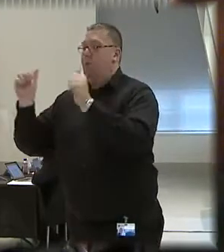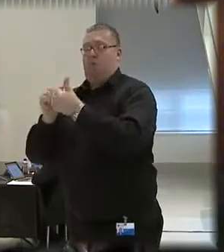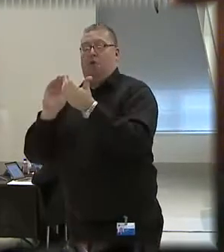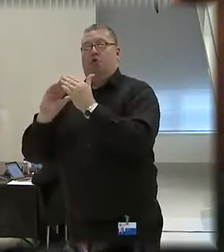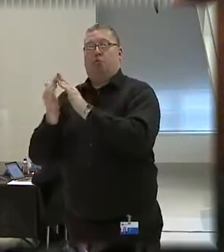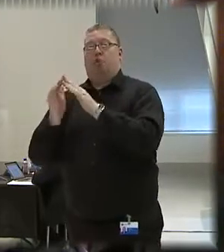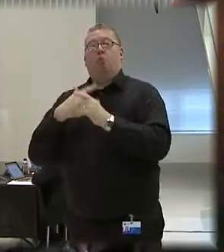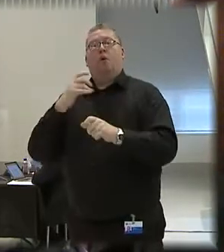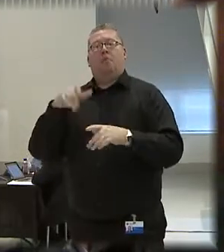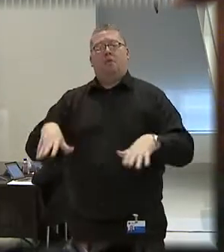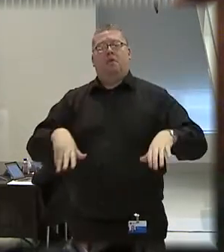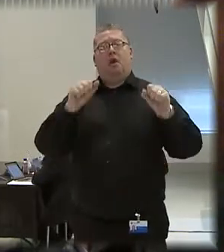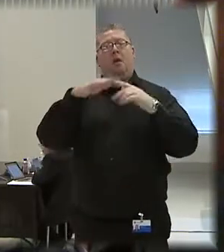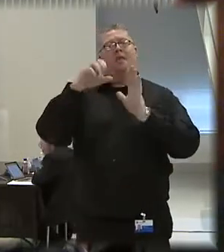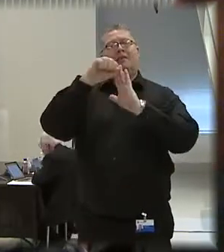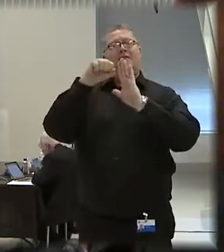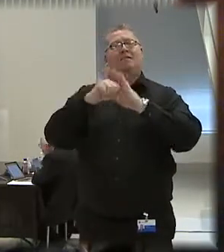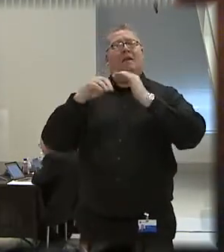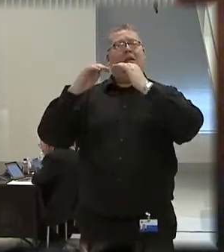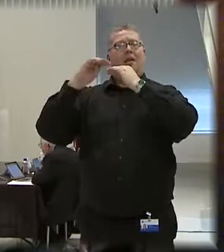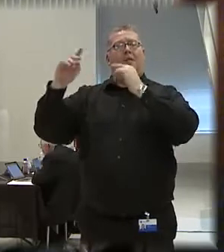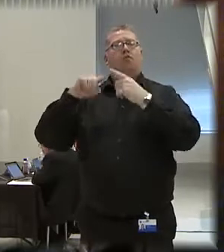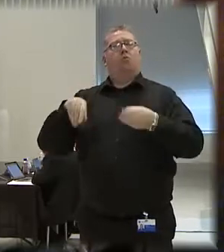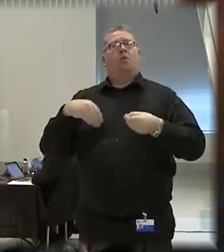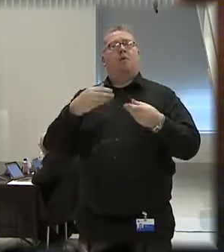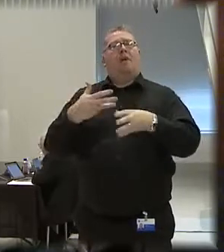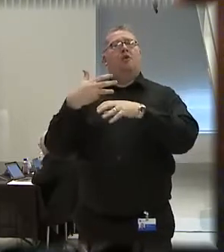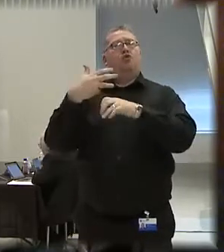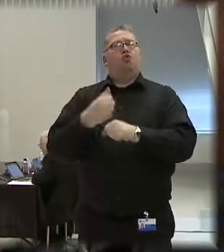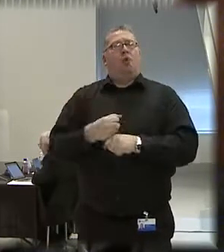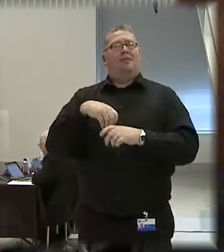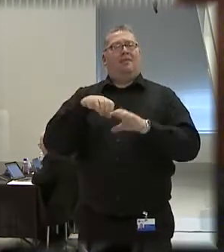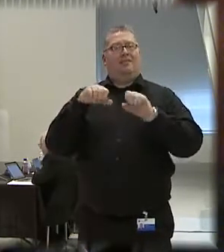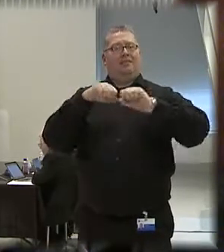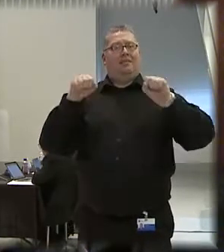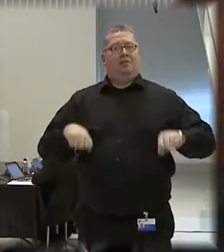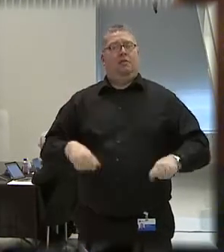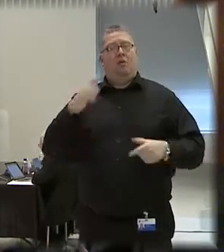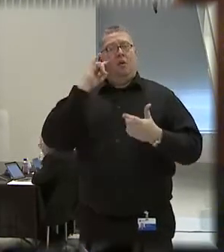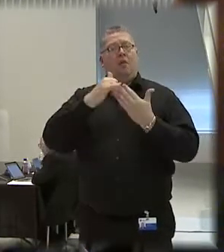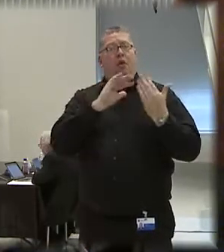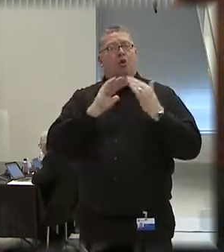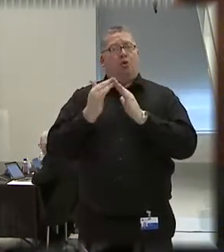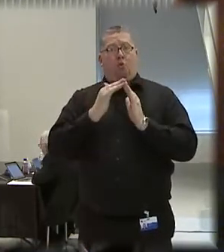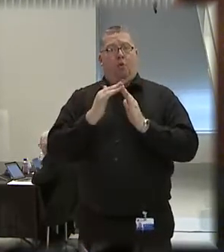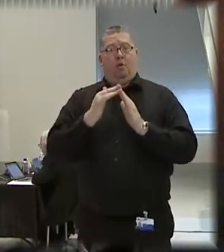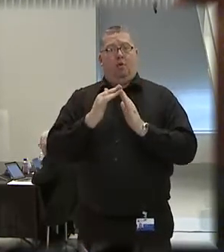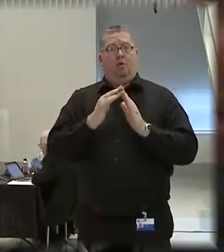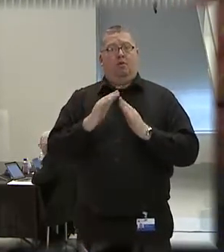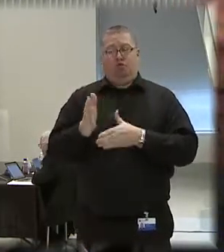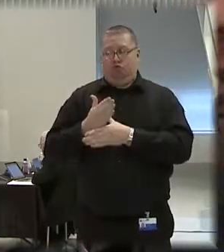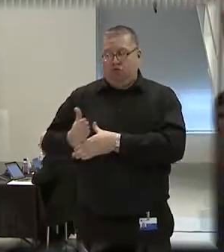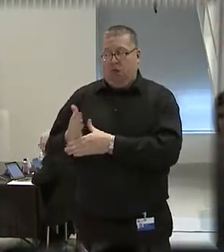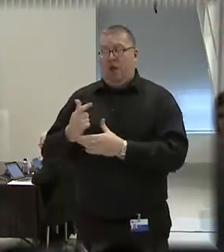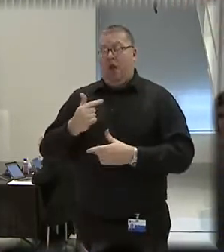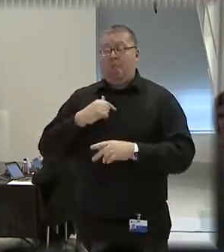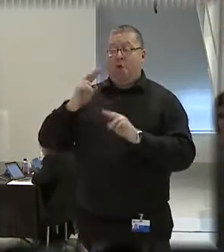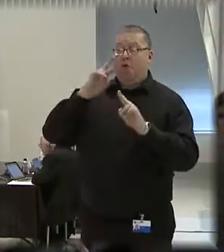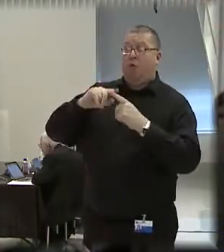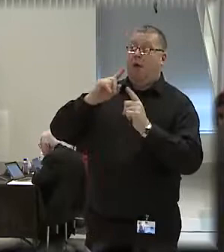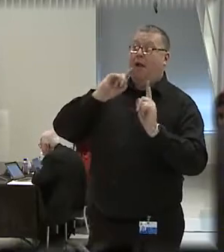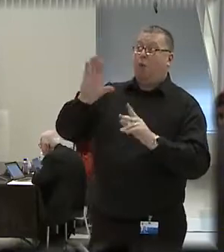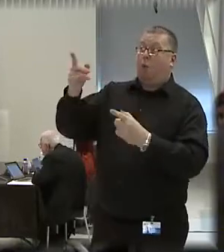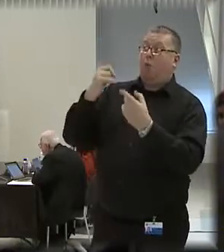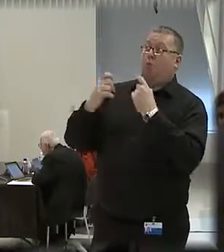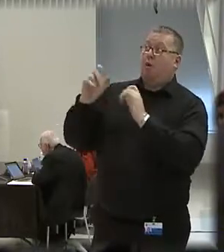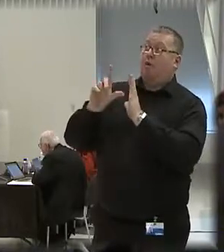state level to provide trust in the system from community to community. I look forward to answering any questions that you may